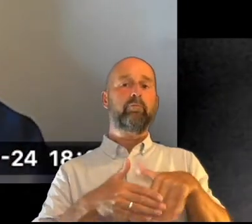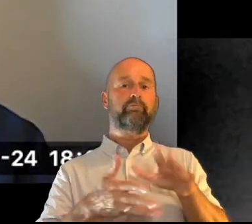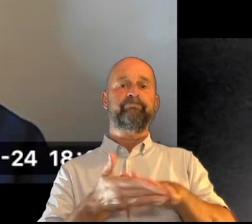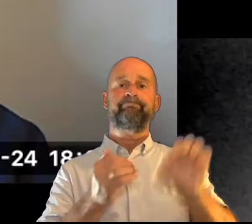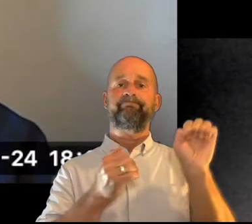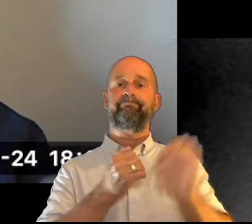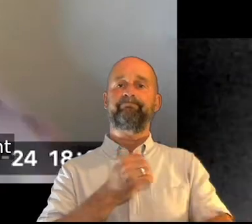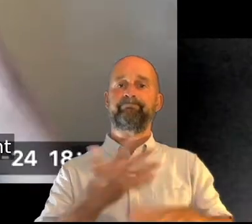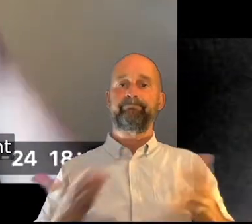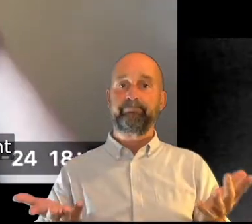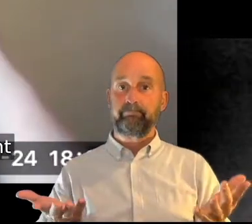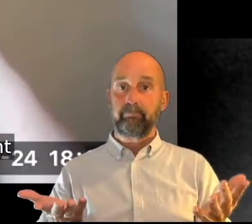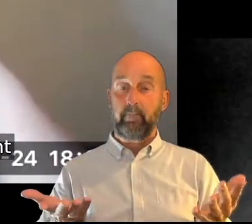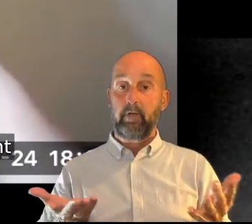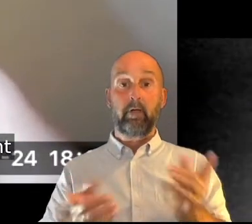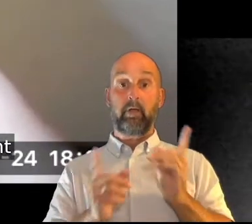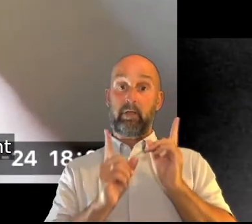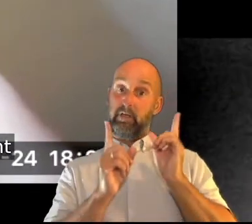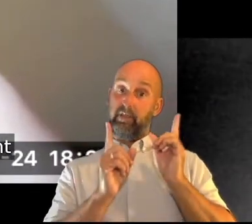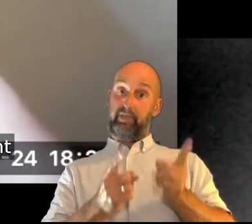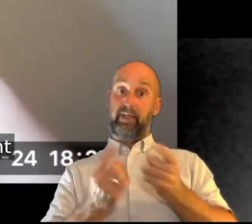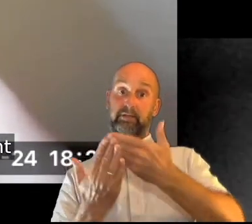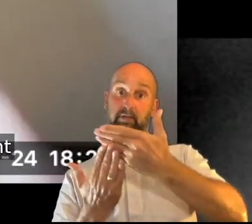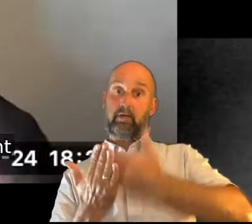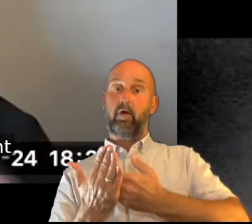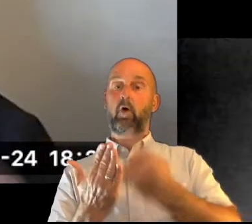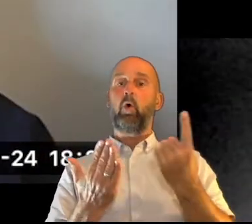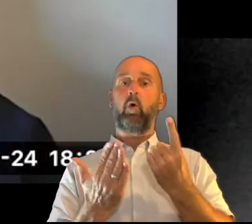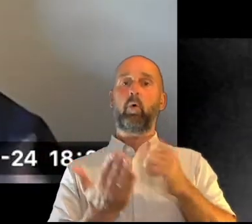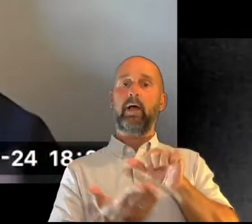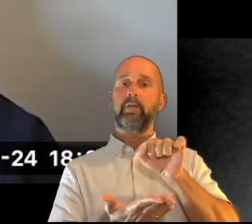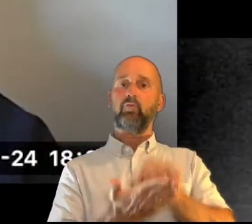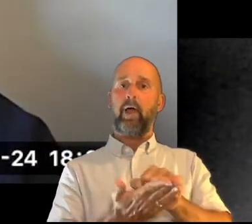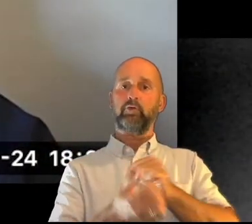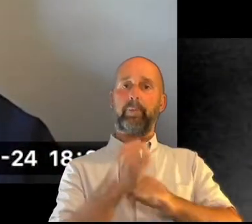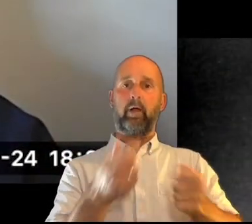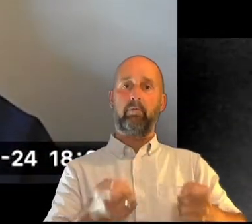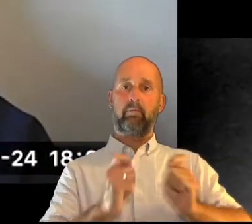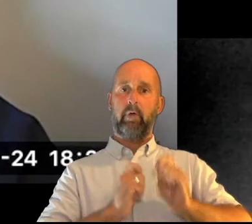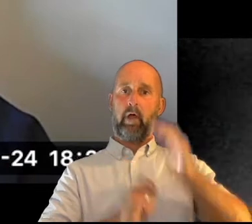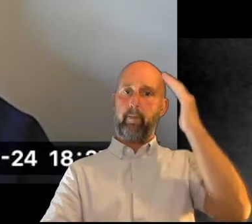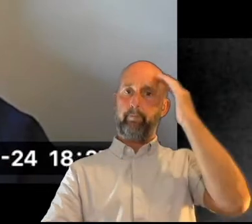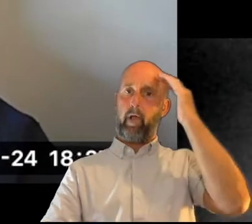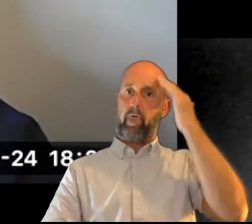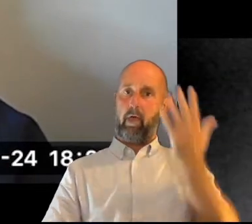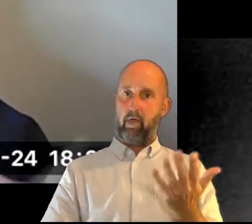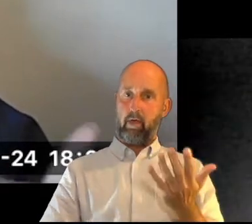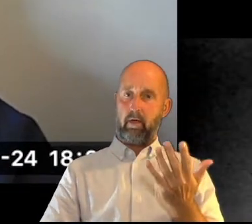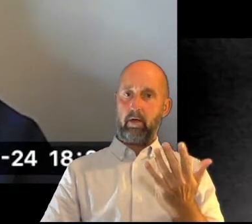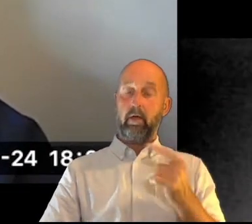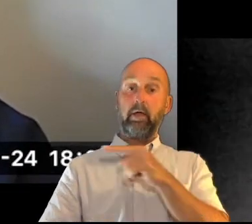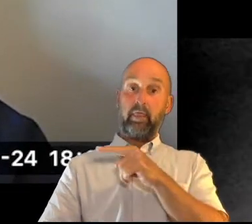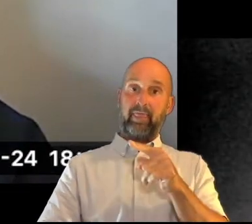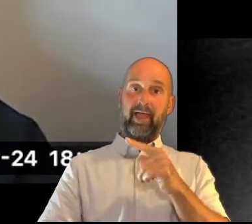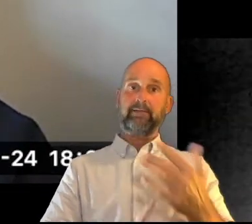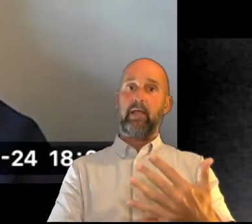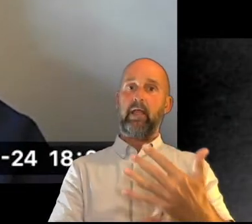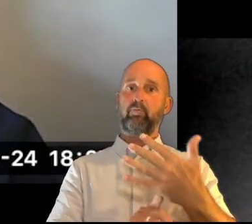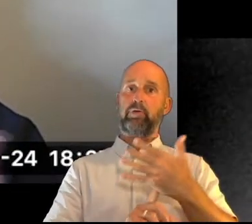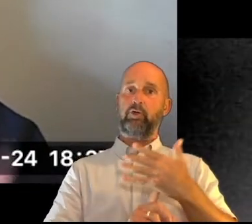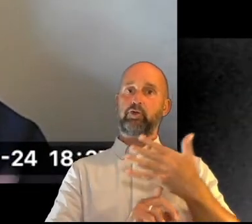of. So it's all about who has the right to be a mother, basically, and how that oppression feeds into